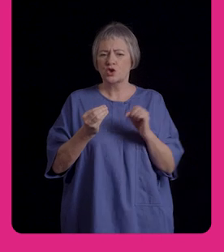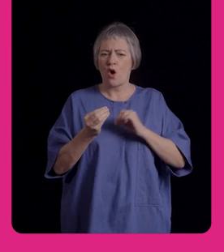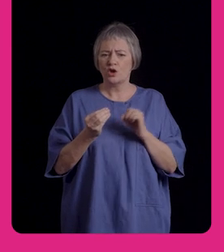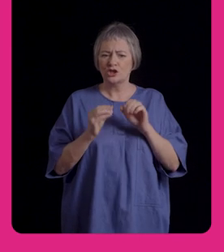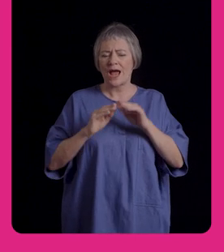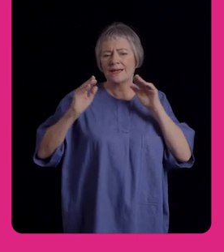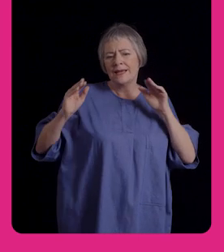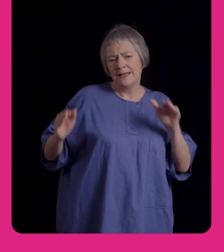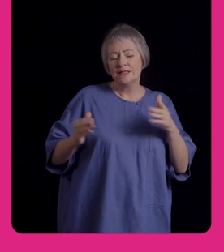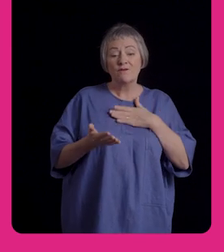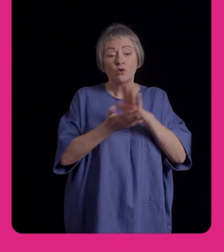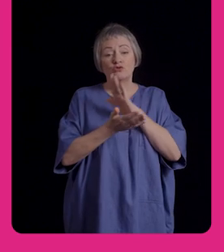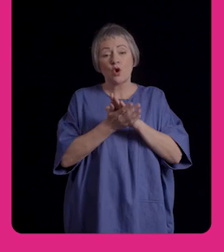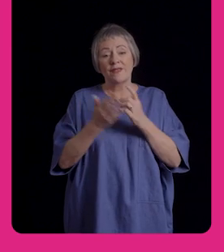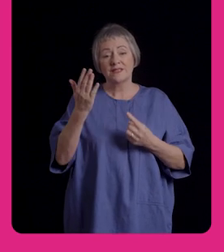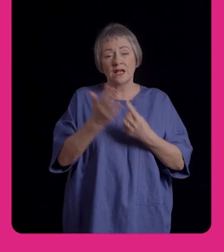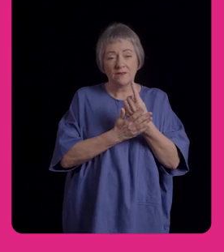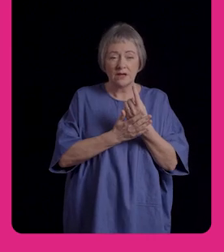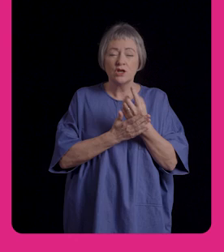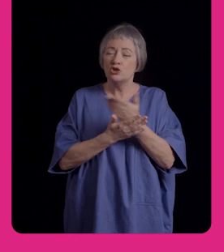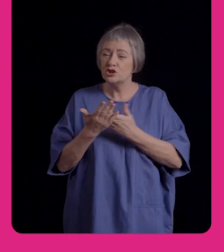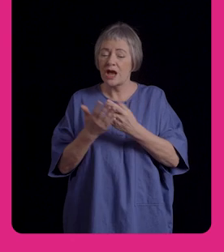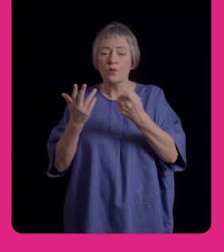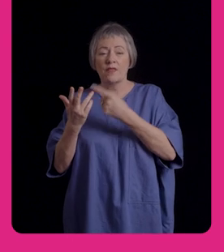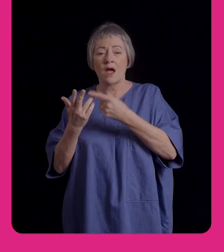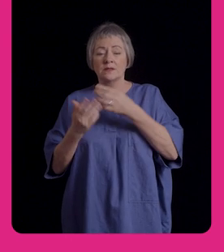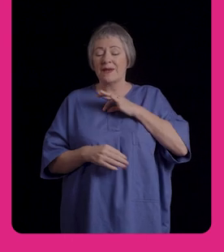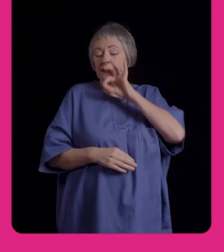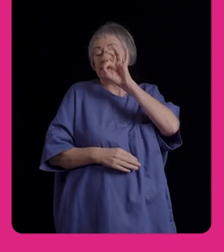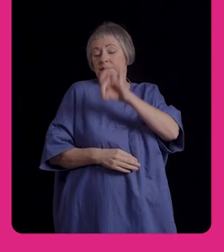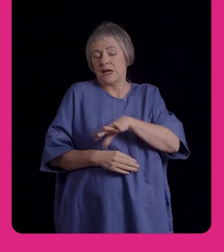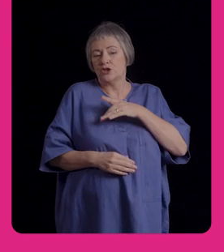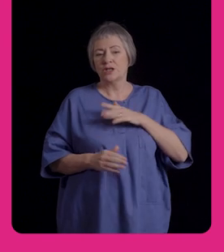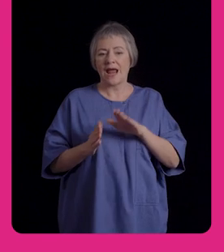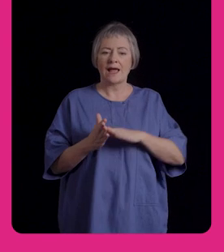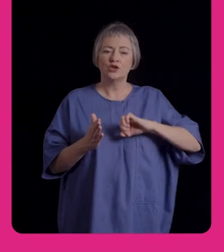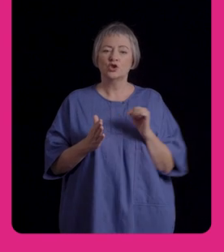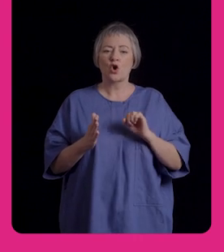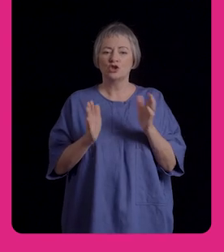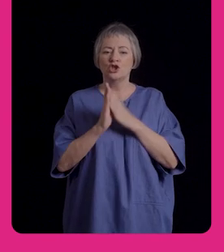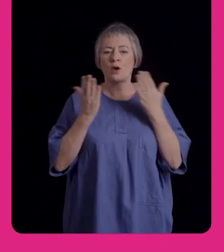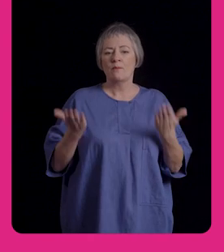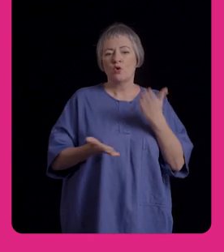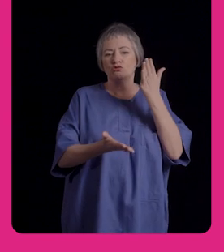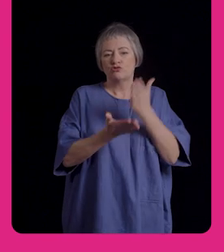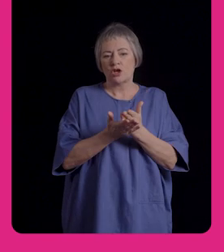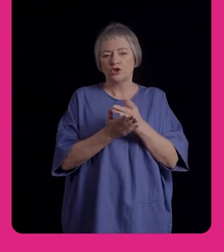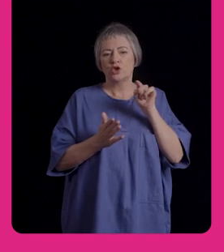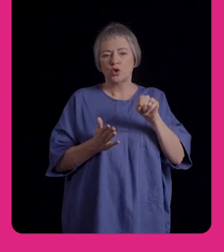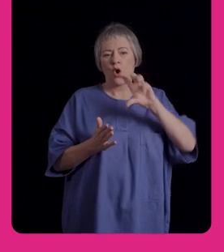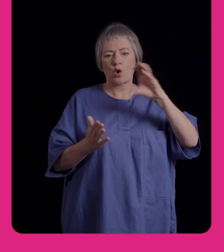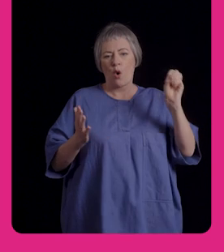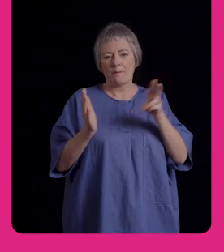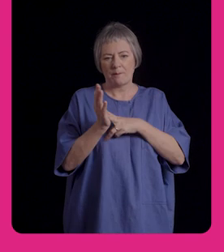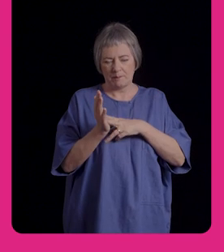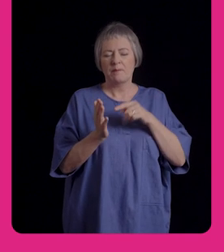If you have enjoyed this event, please consider sharing your love of reading with others by making a donation at scottishbooktrust.com, which is also where you can find the